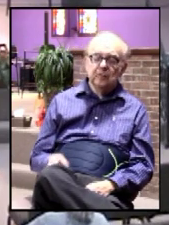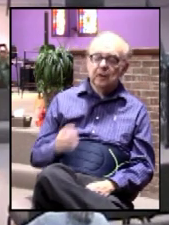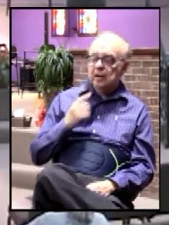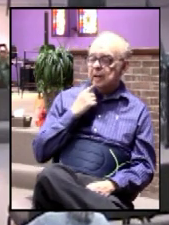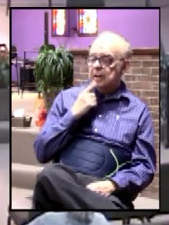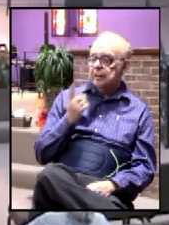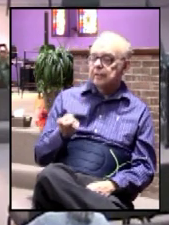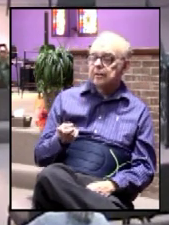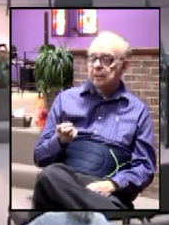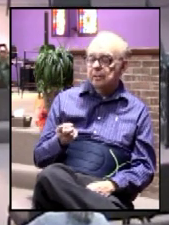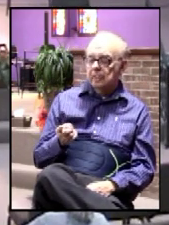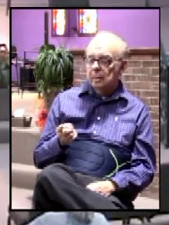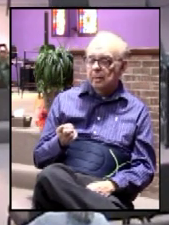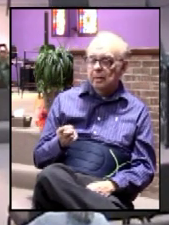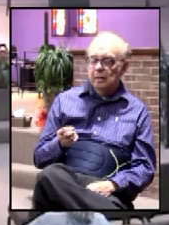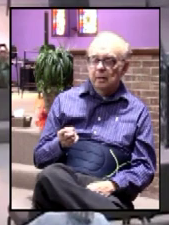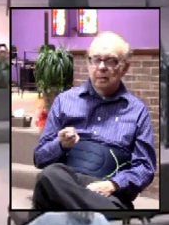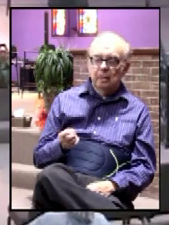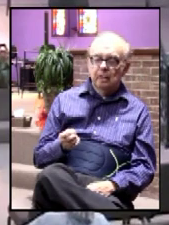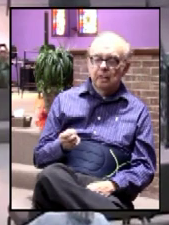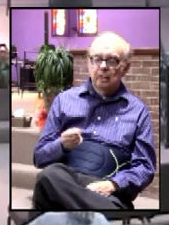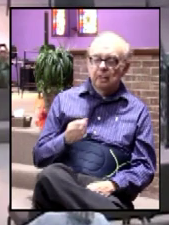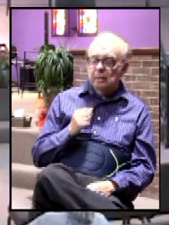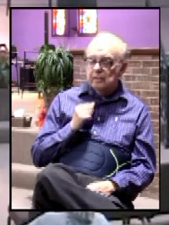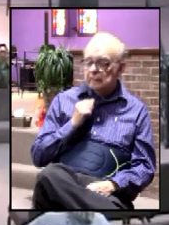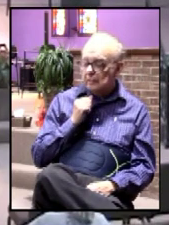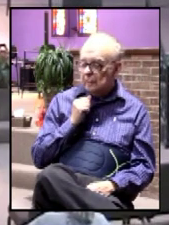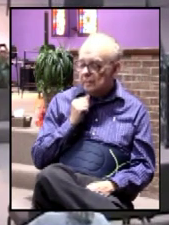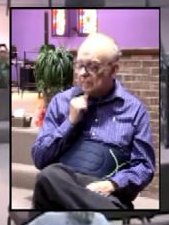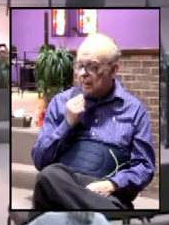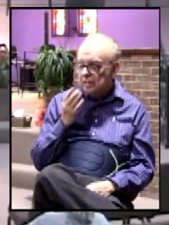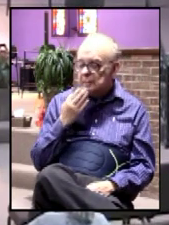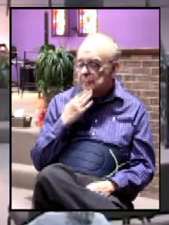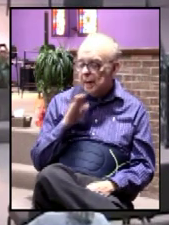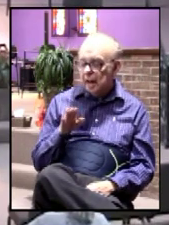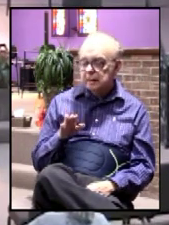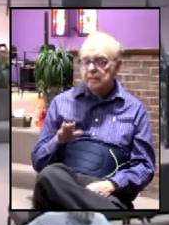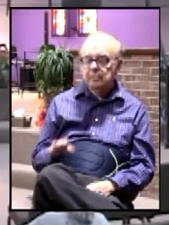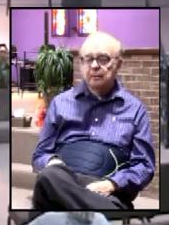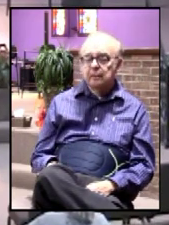And you say, oh, bad pastor, bad pastor. No, that's not a bad pastor.